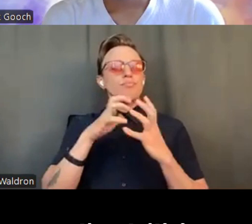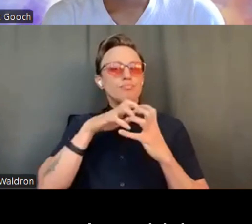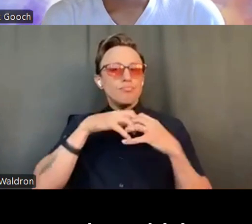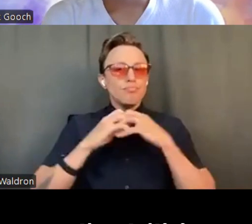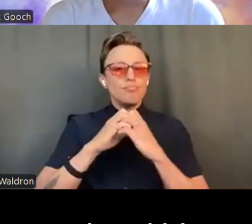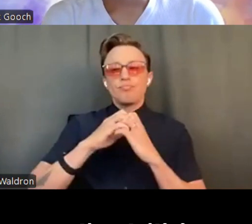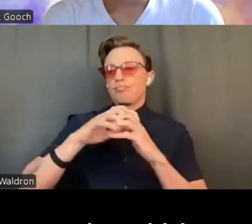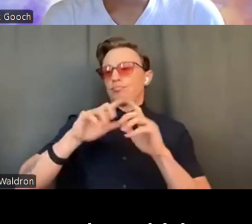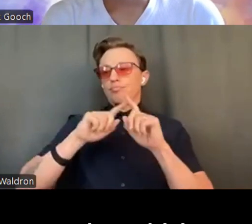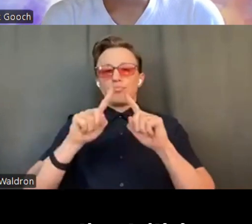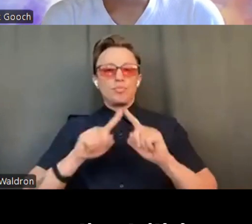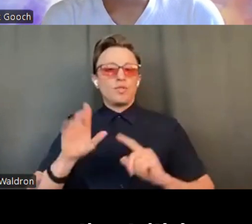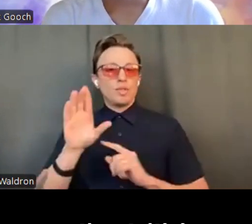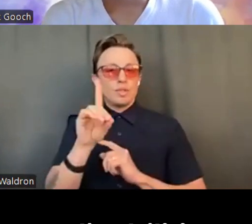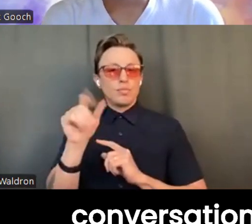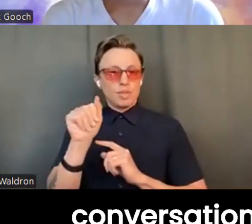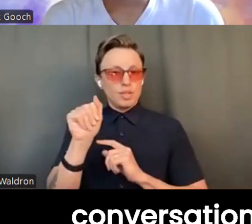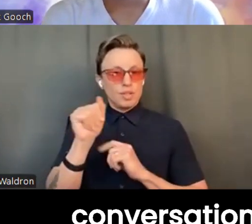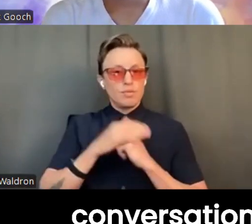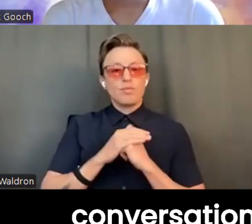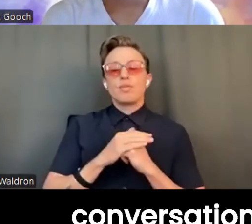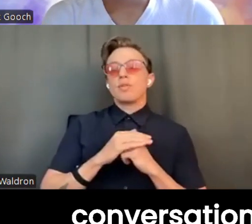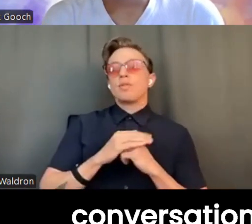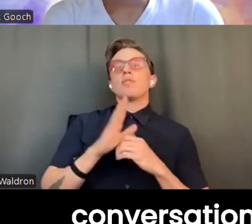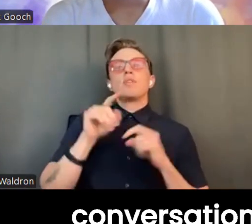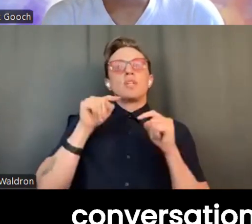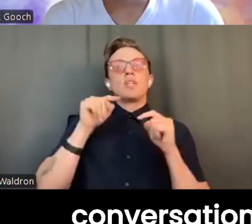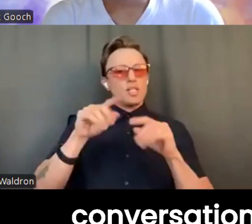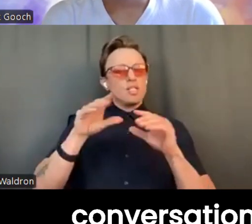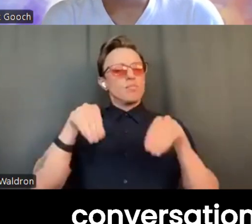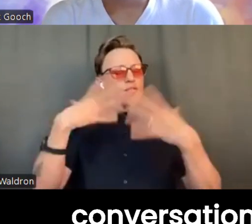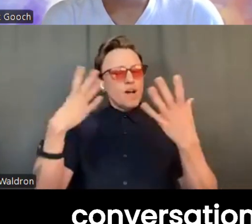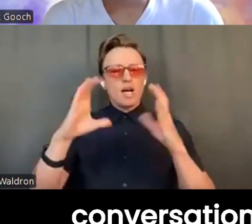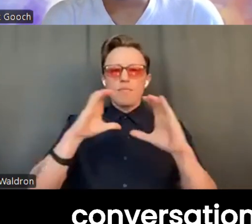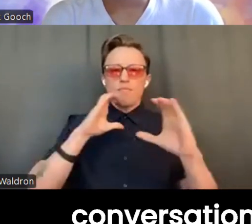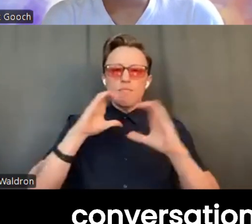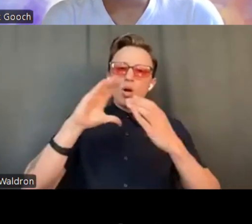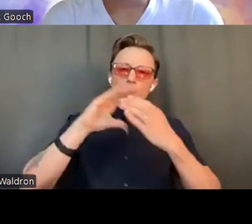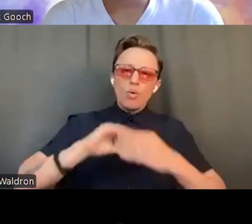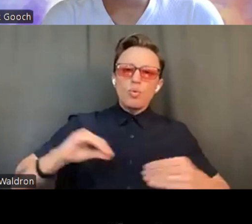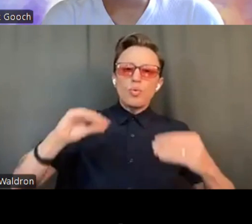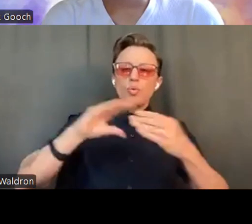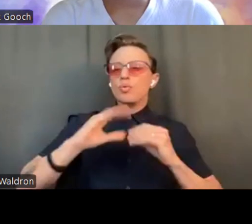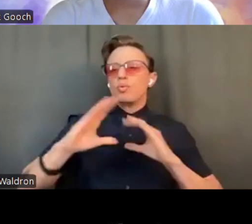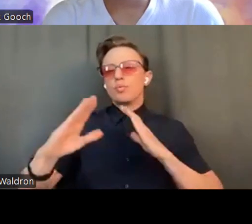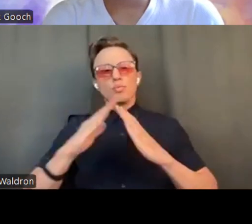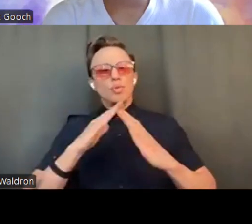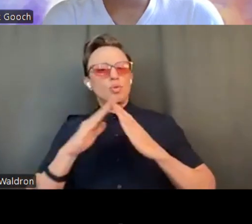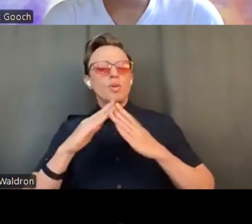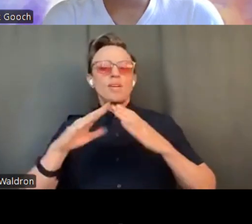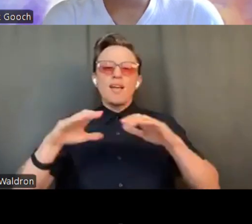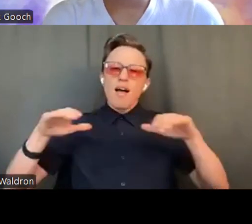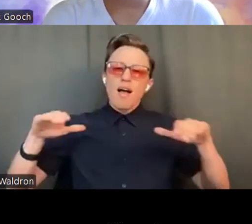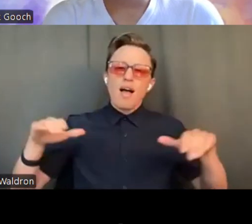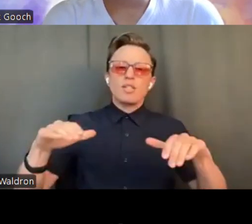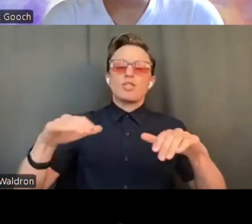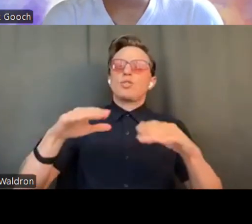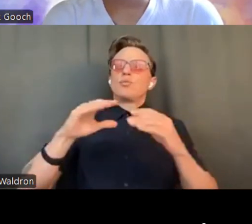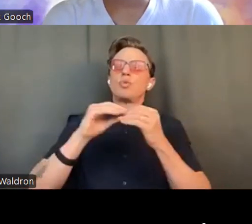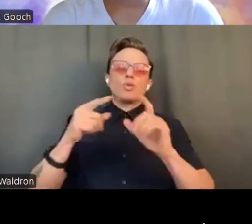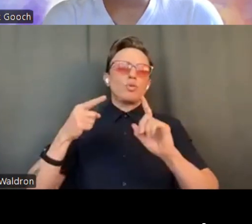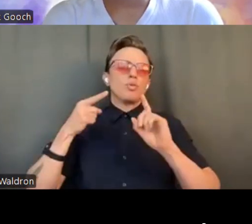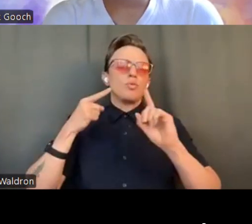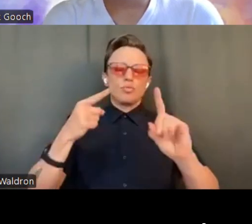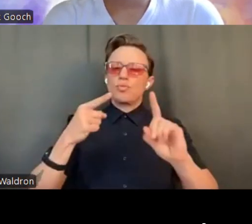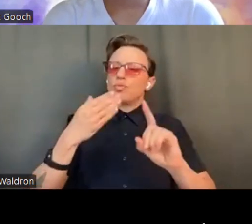disabilities. Unstoppable Together brings us conversations, storytelling, community, and action that moves us closer to truer